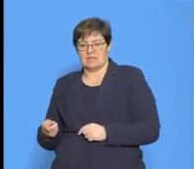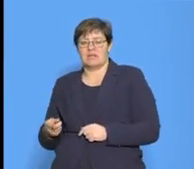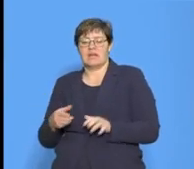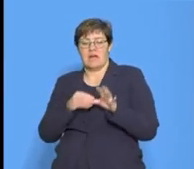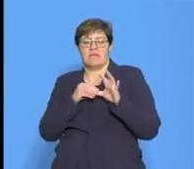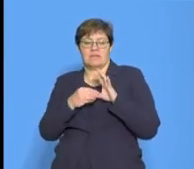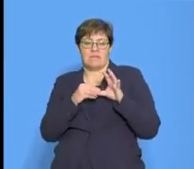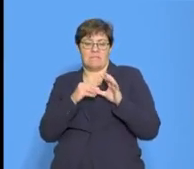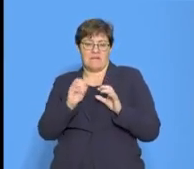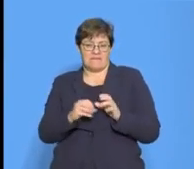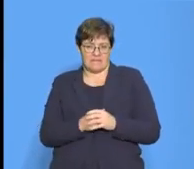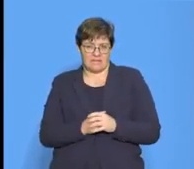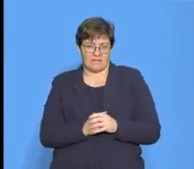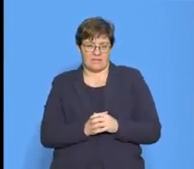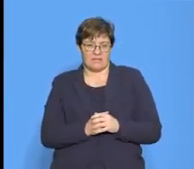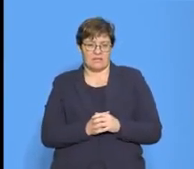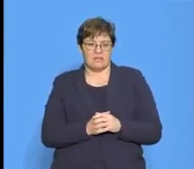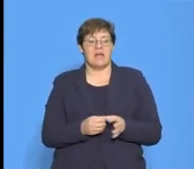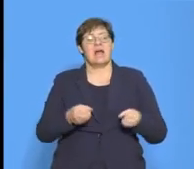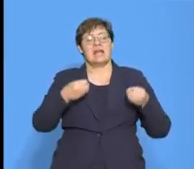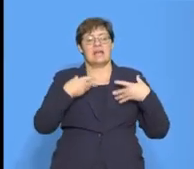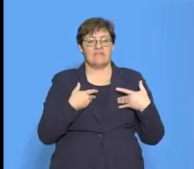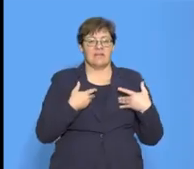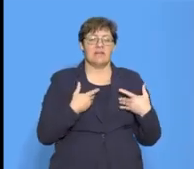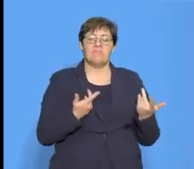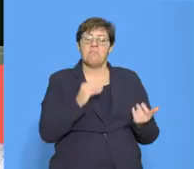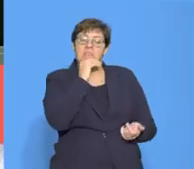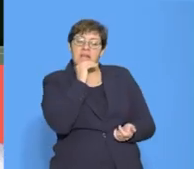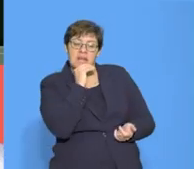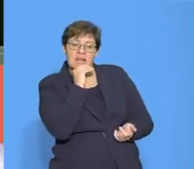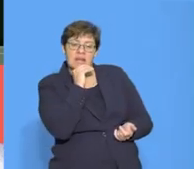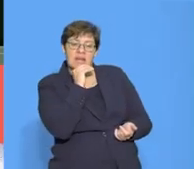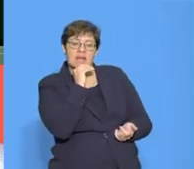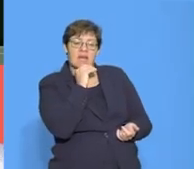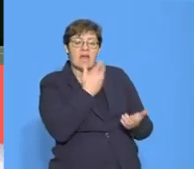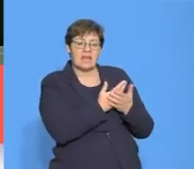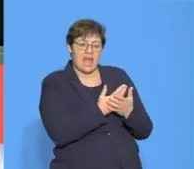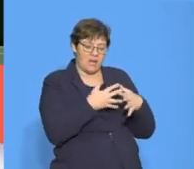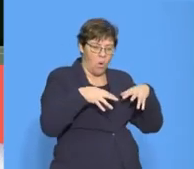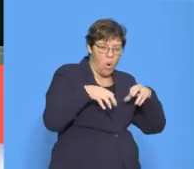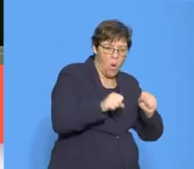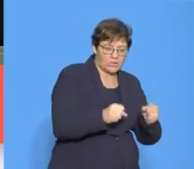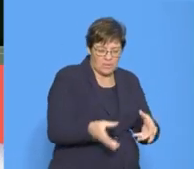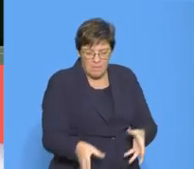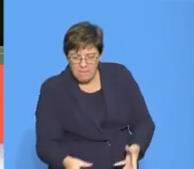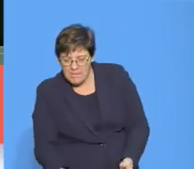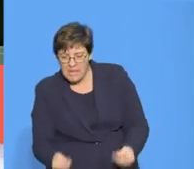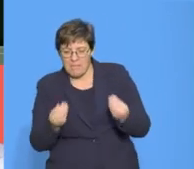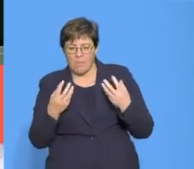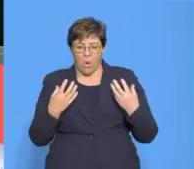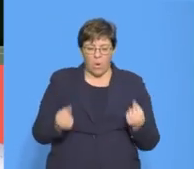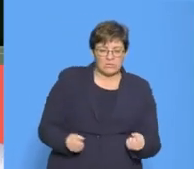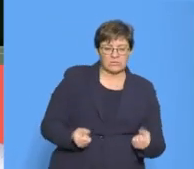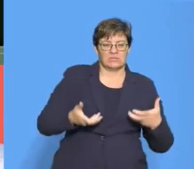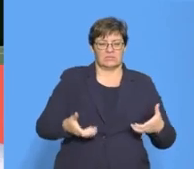other primates, have that opposable thumb, and that then gives us that we are able to grip